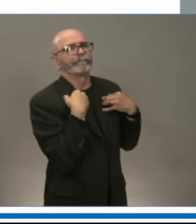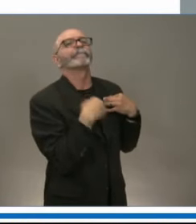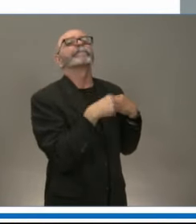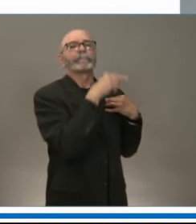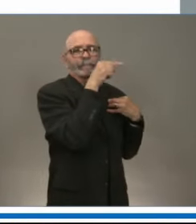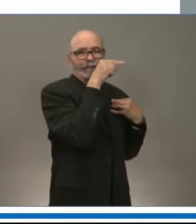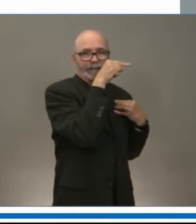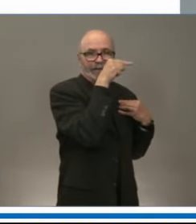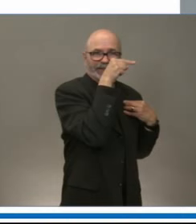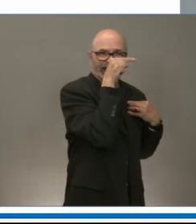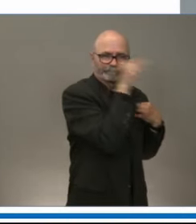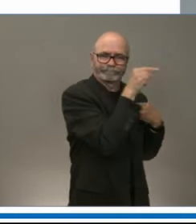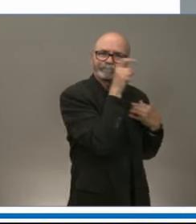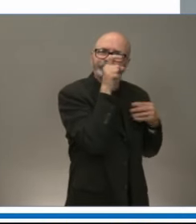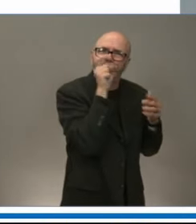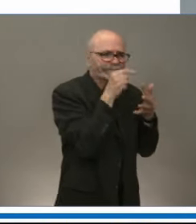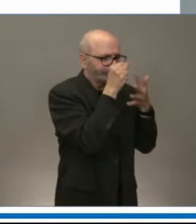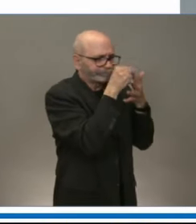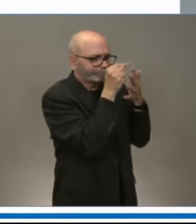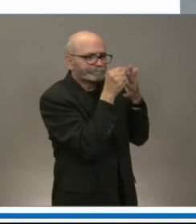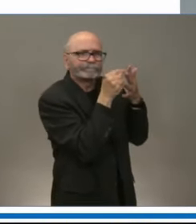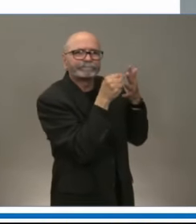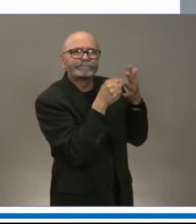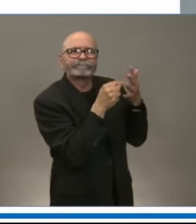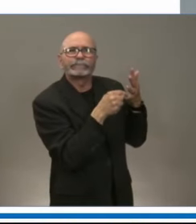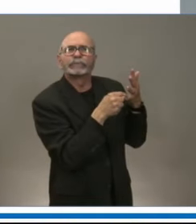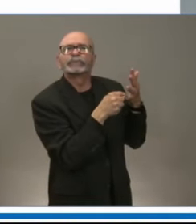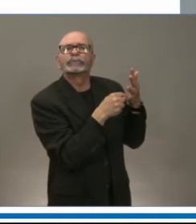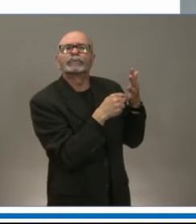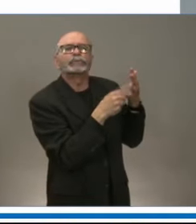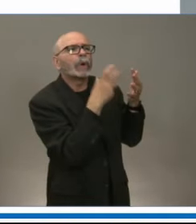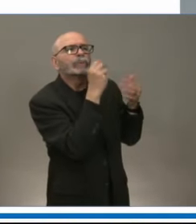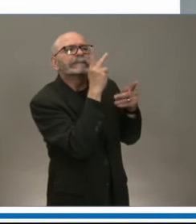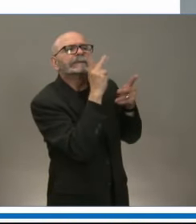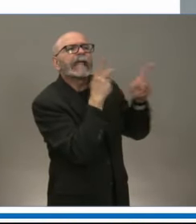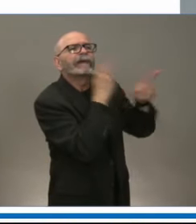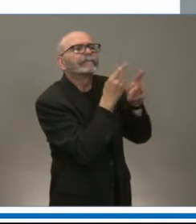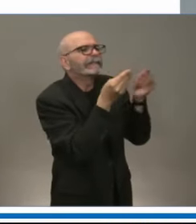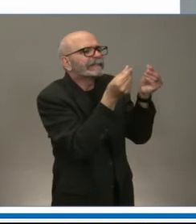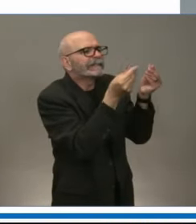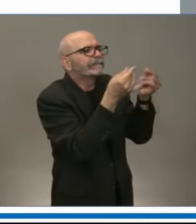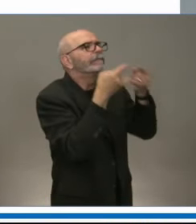directives on or guidance on what type of masks and other personal